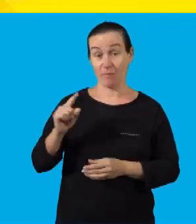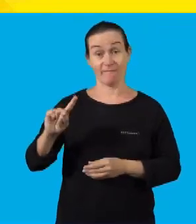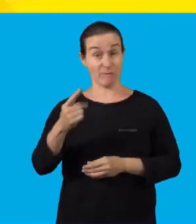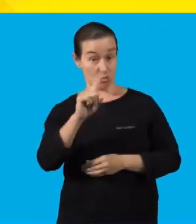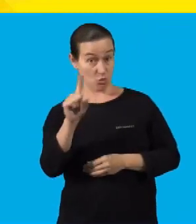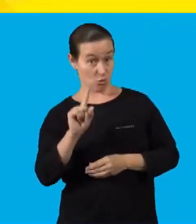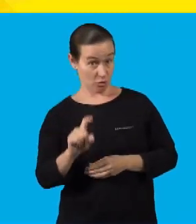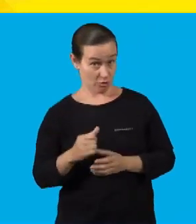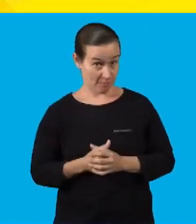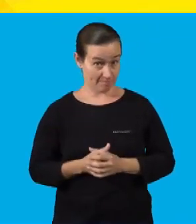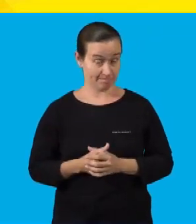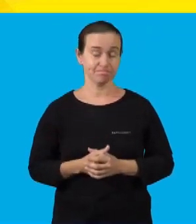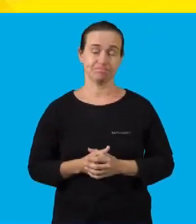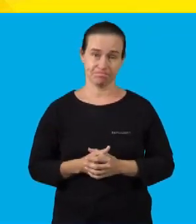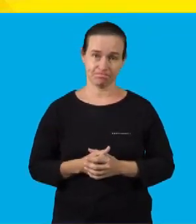go to our first question.